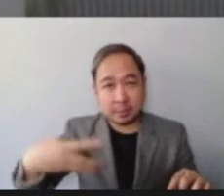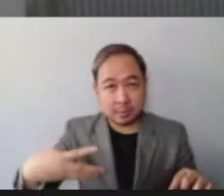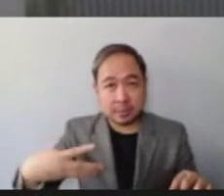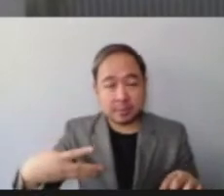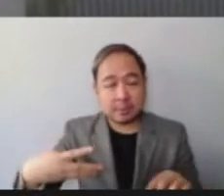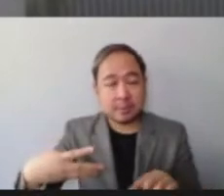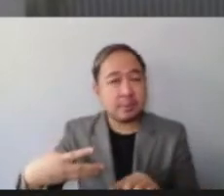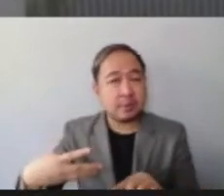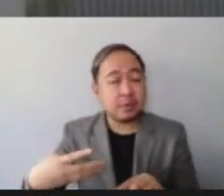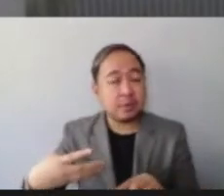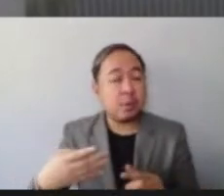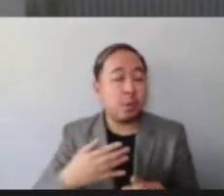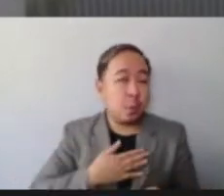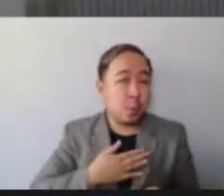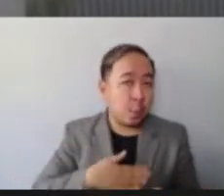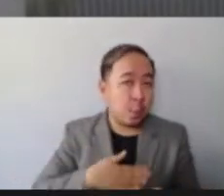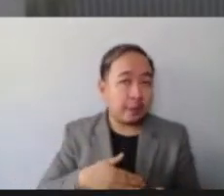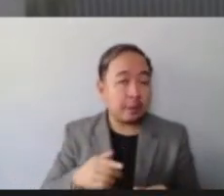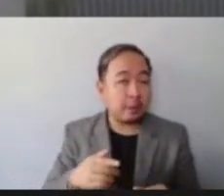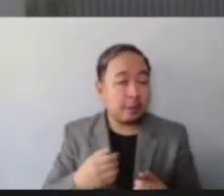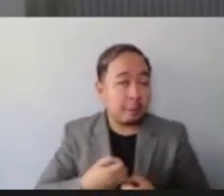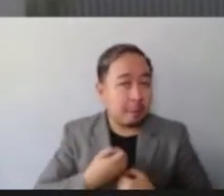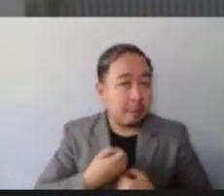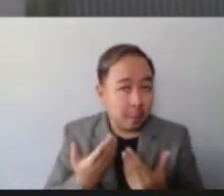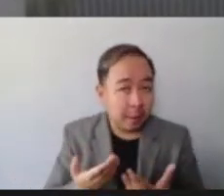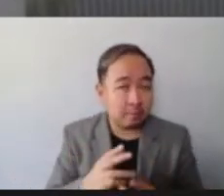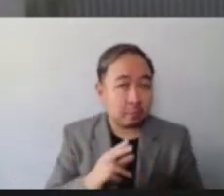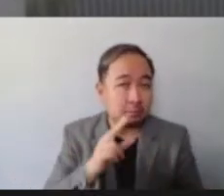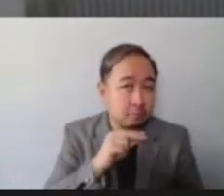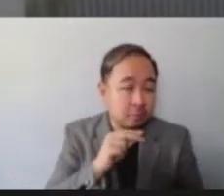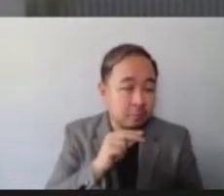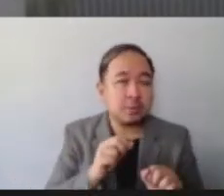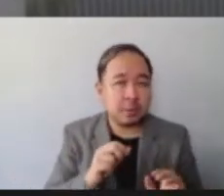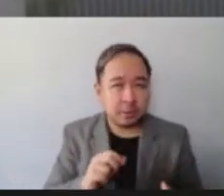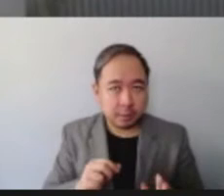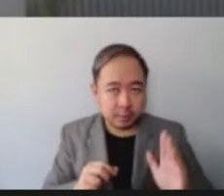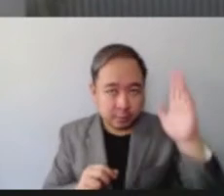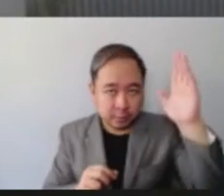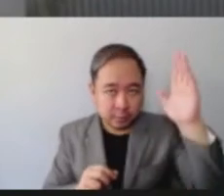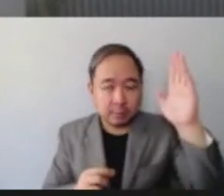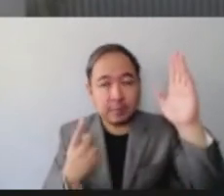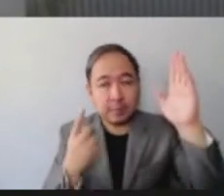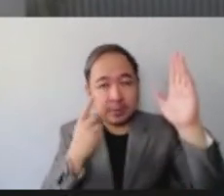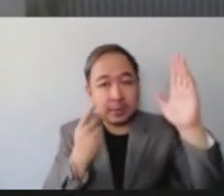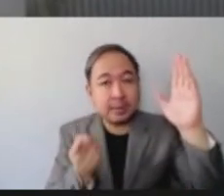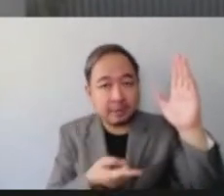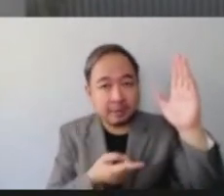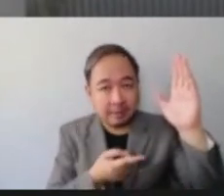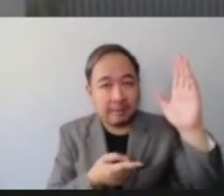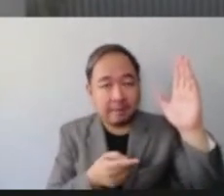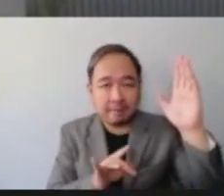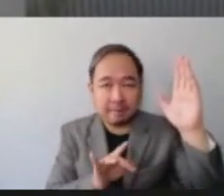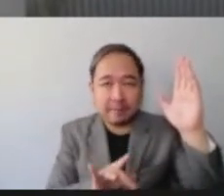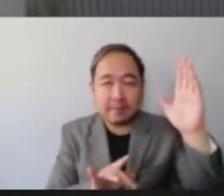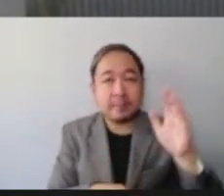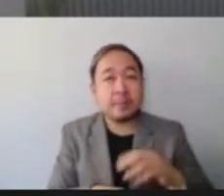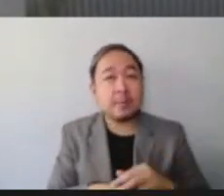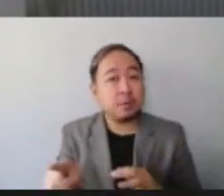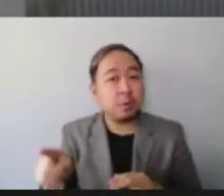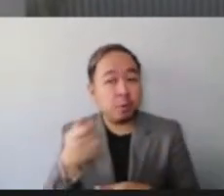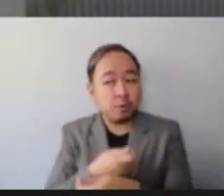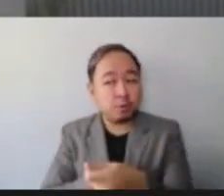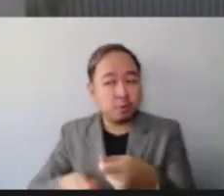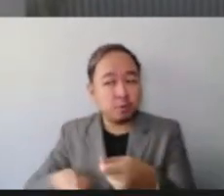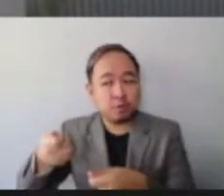kindly clicked raise the handle button your virtual handle will appear when the chair calls upon you to